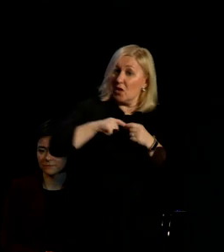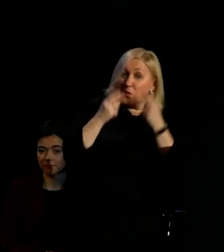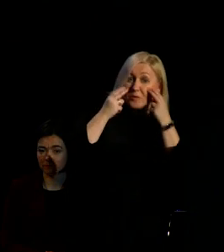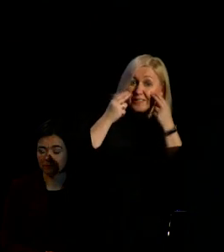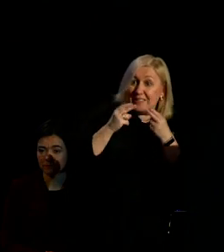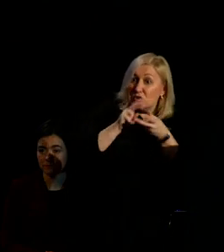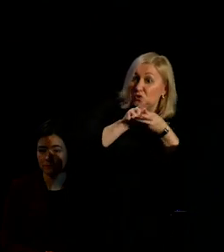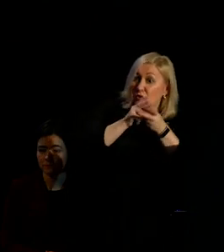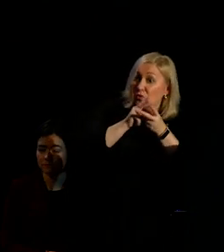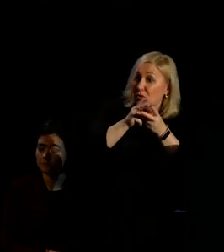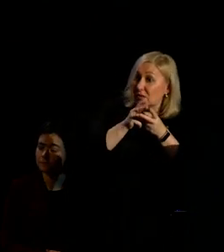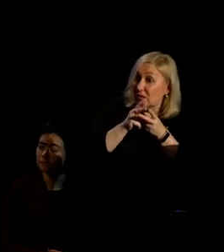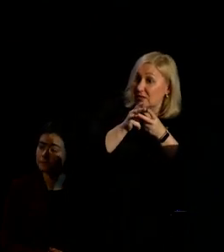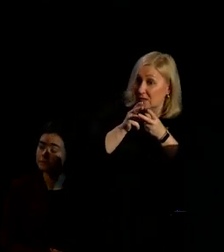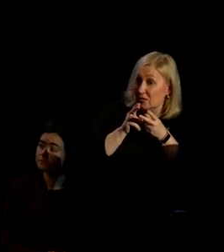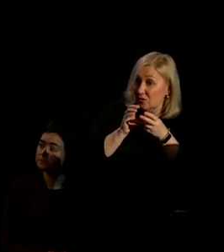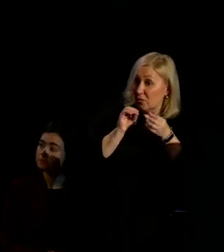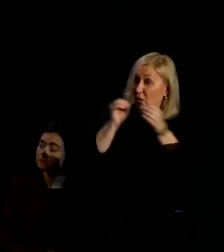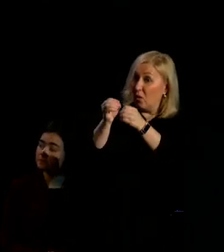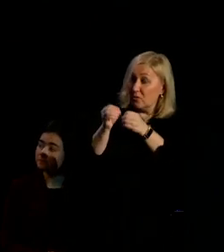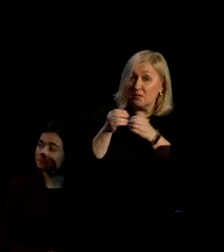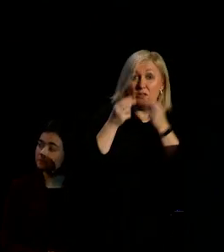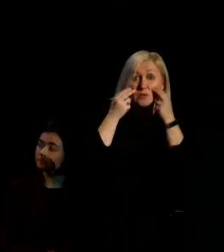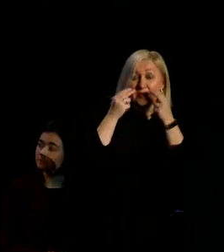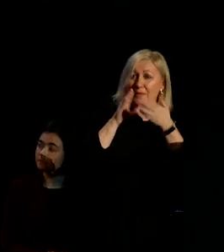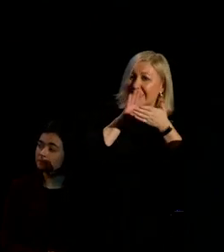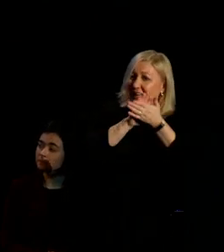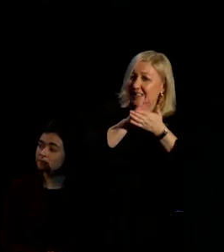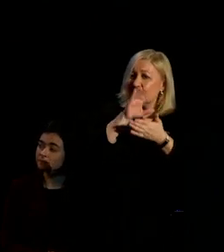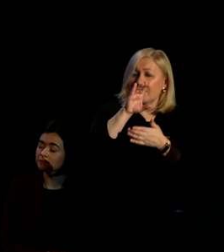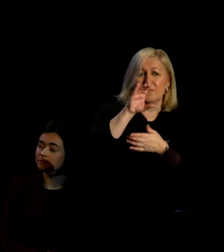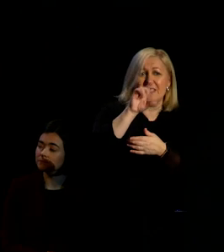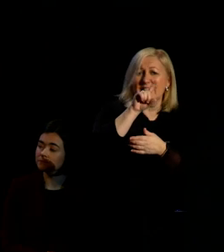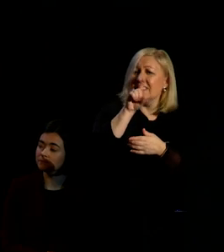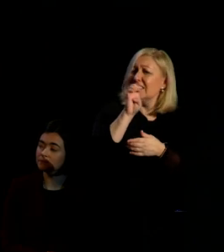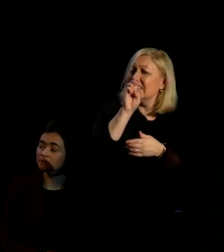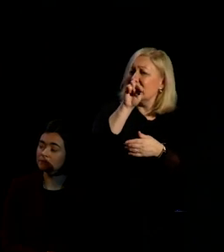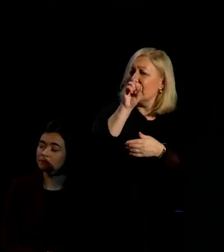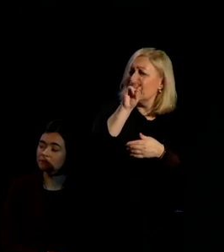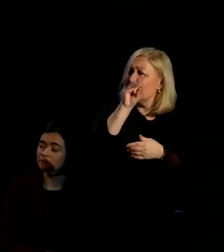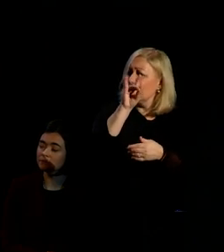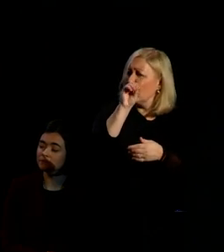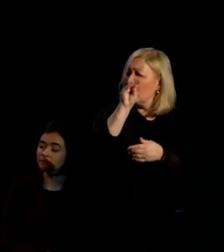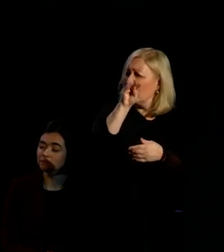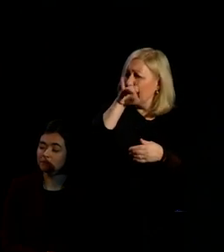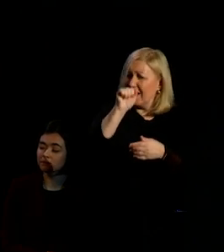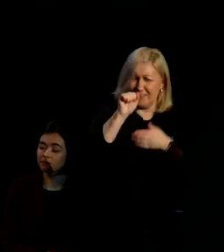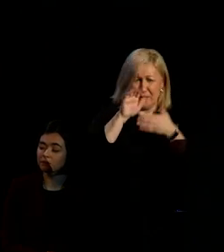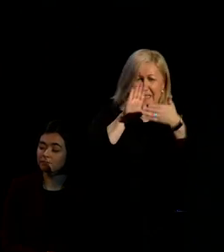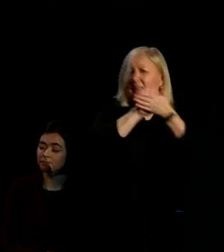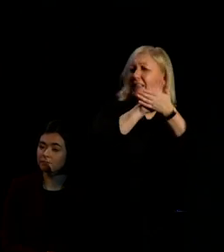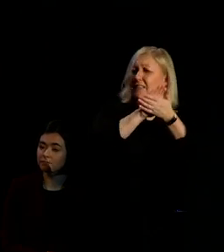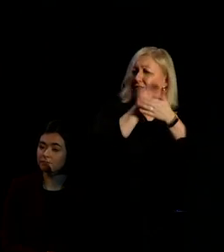xenophobia, seeking to excise the instincts of solidarity that are buried there across the peoples of